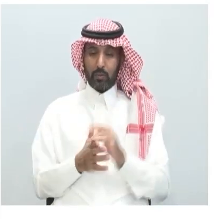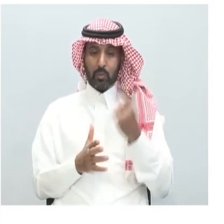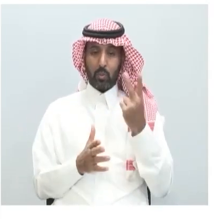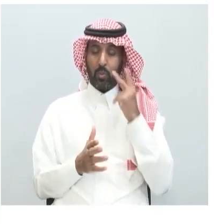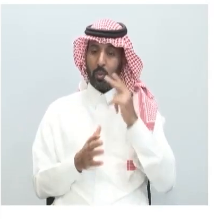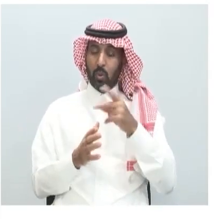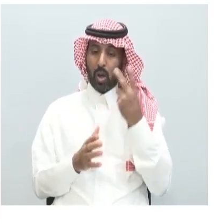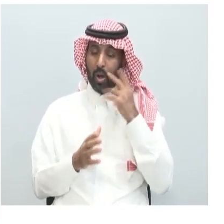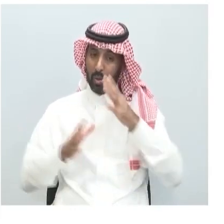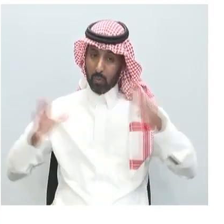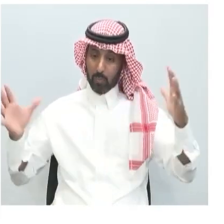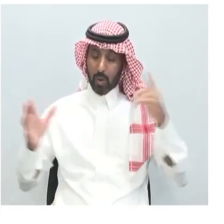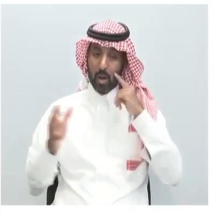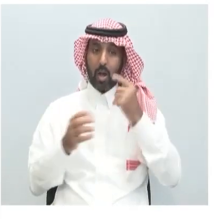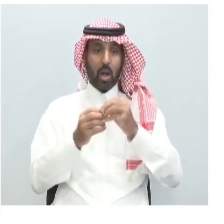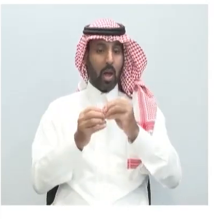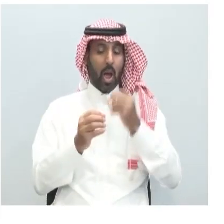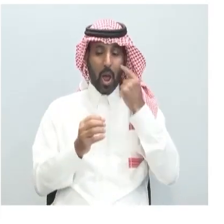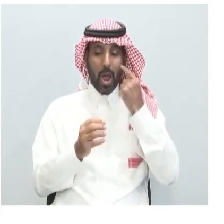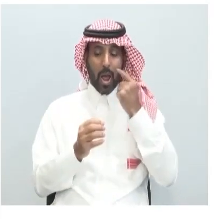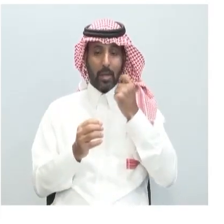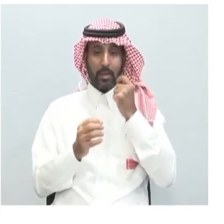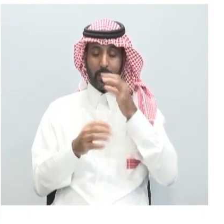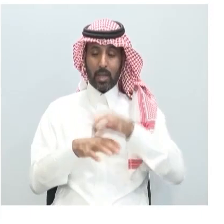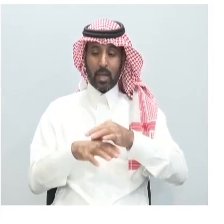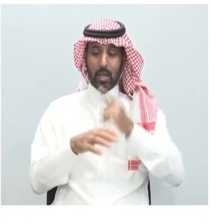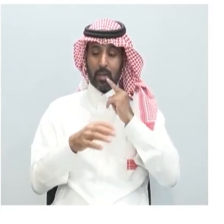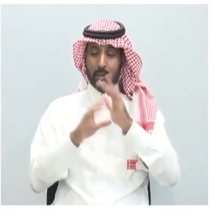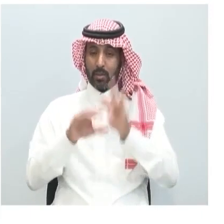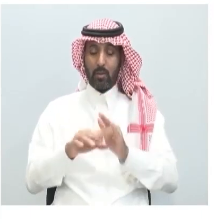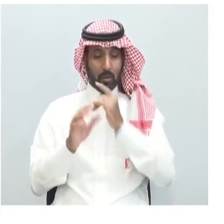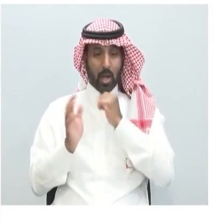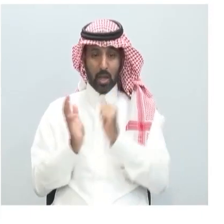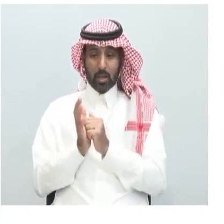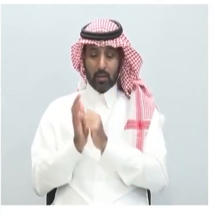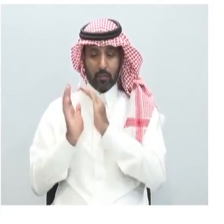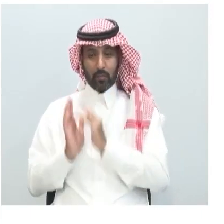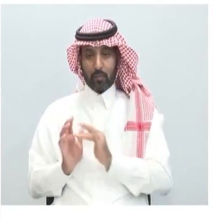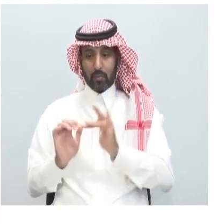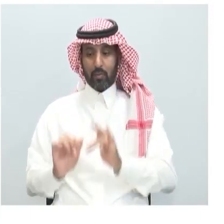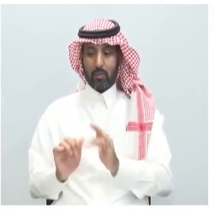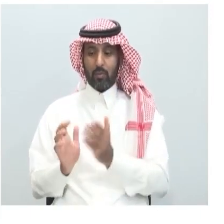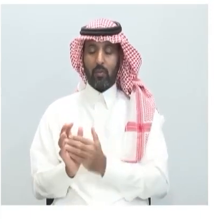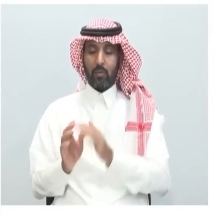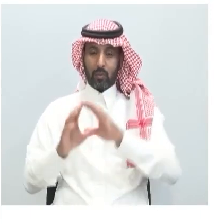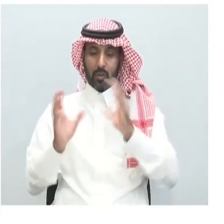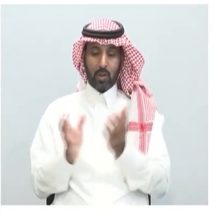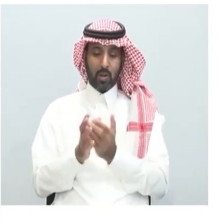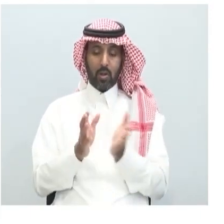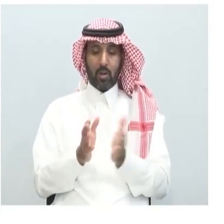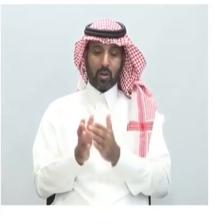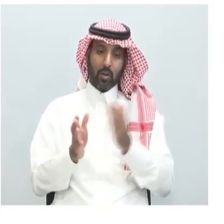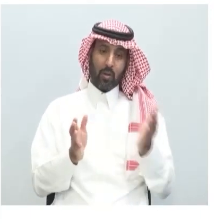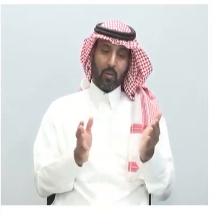size, brown color sofas in my living room. As we can see here, size or shape comes